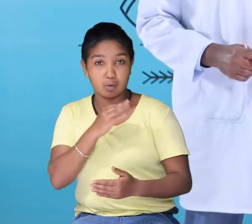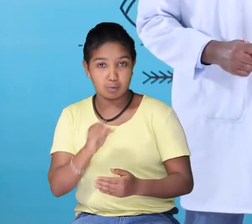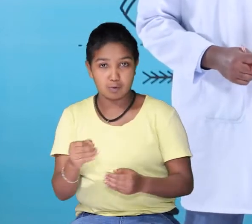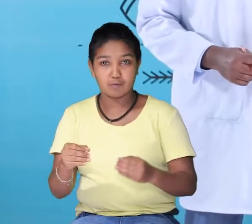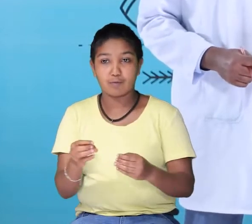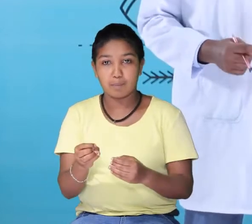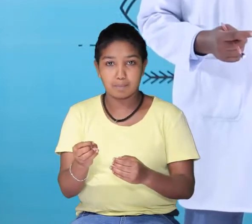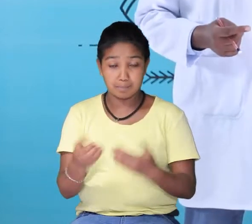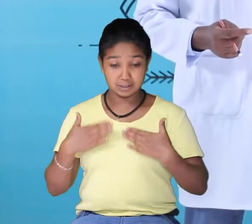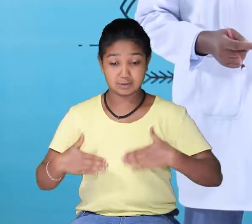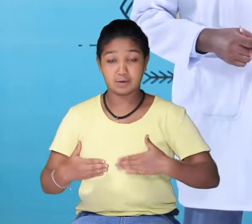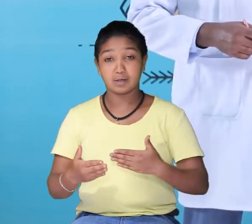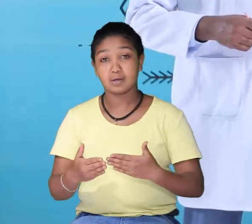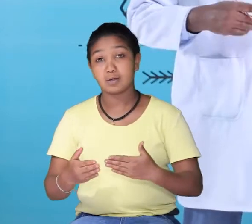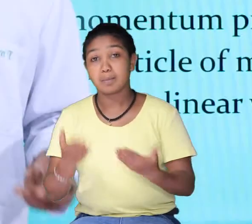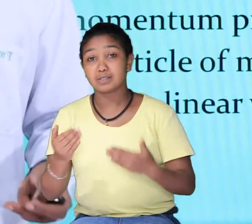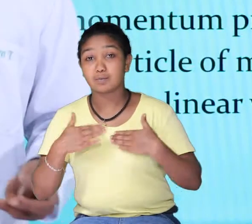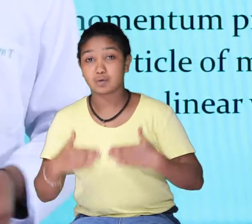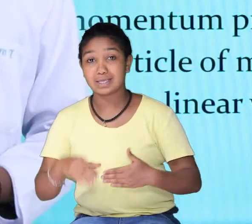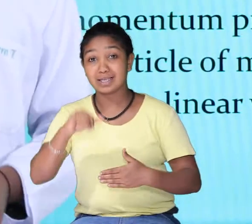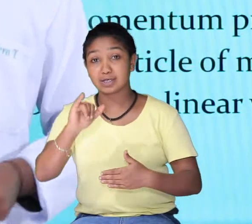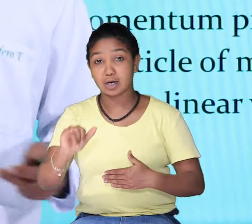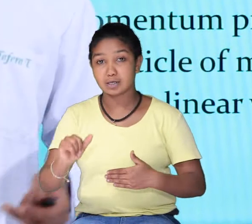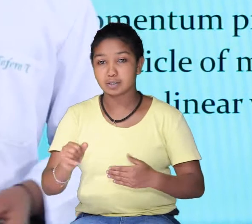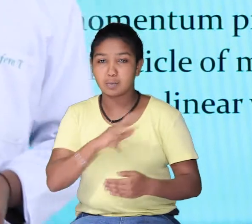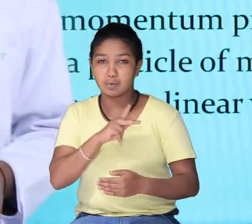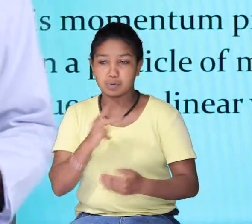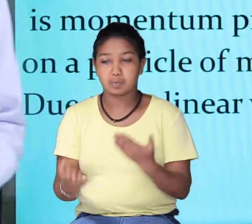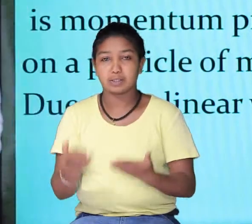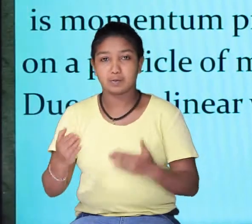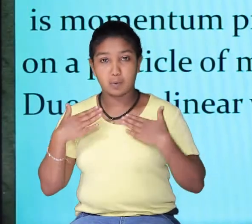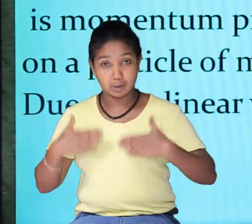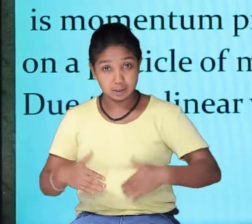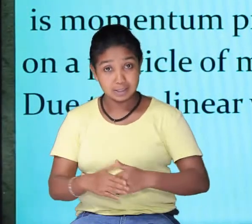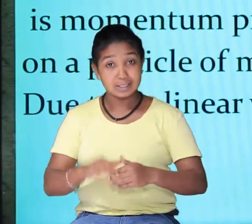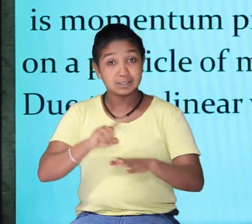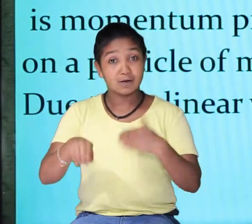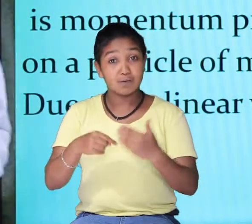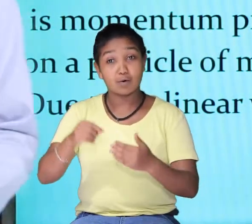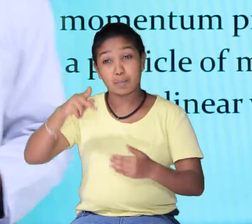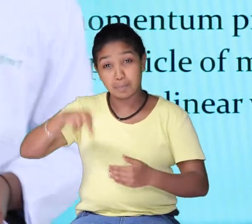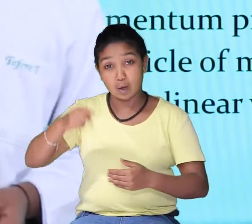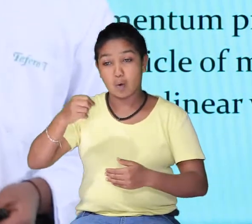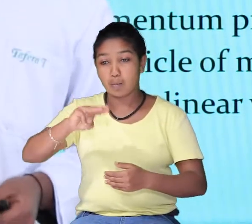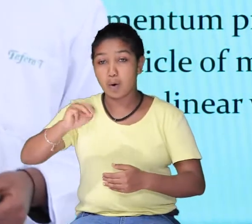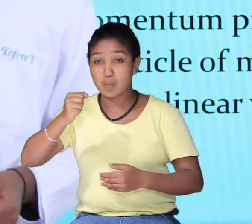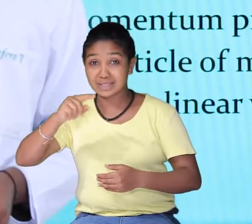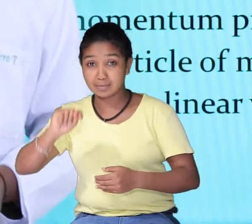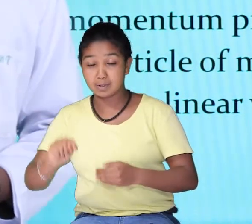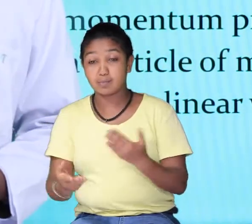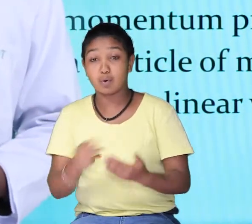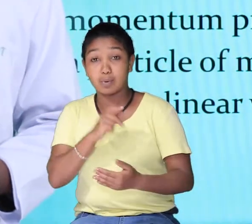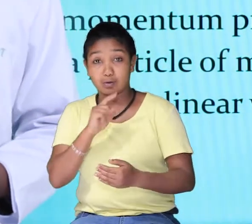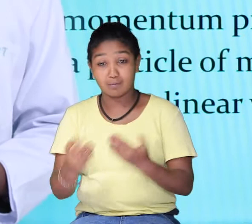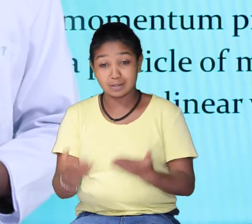matter or massive bodies. Inertia is a property of massive bodies, and so on. Therefore, momentum is a property of massive